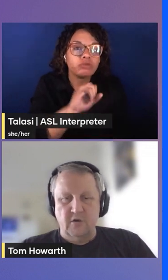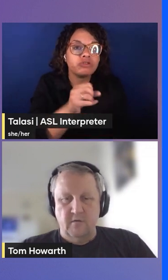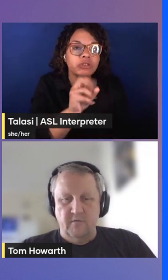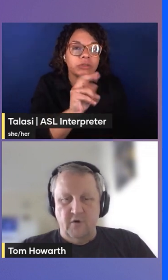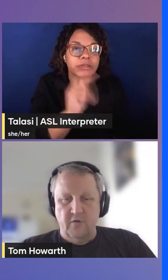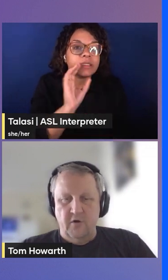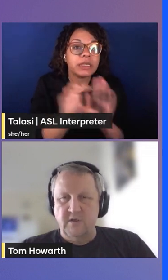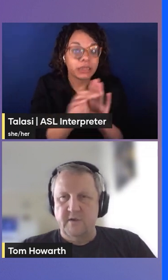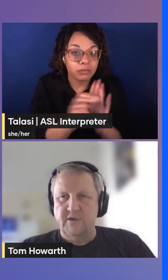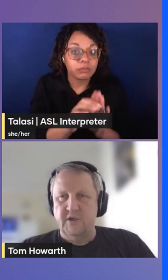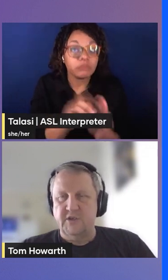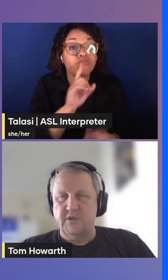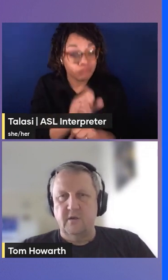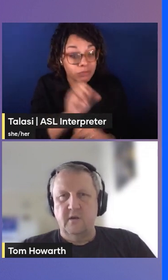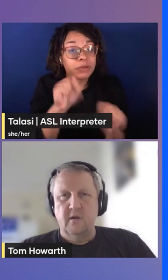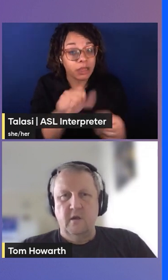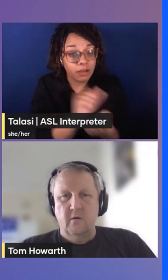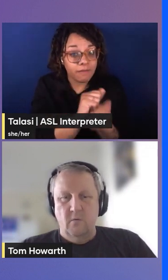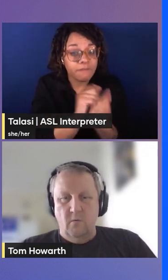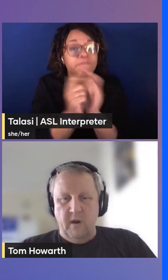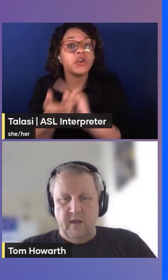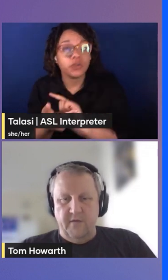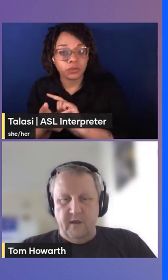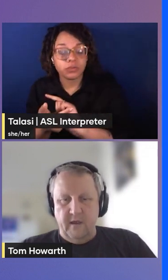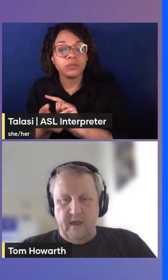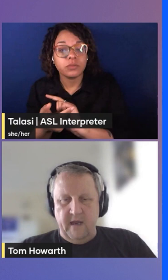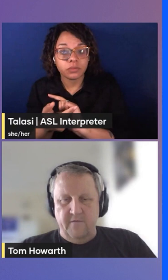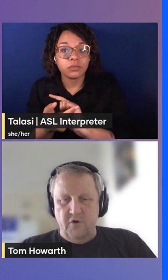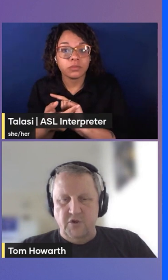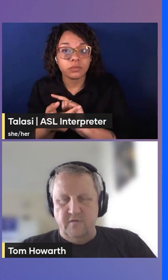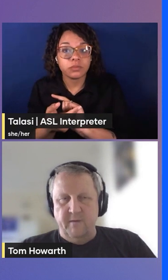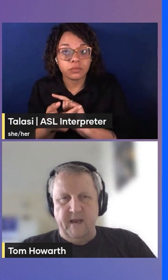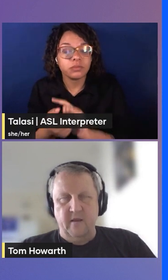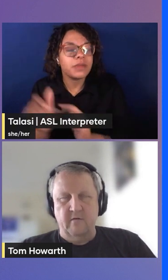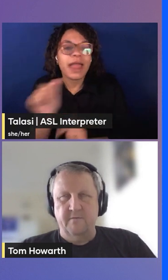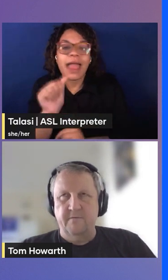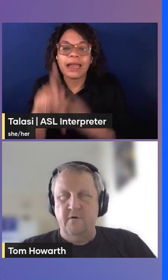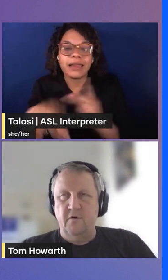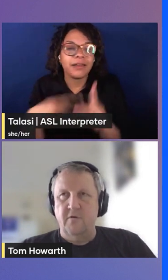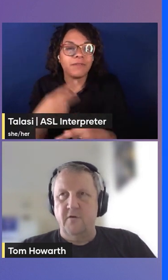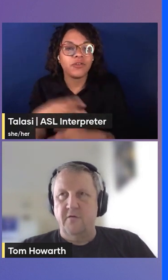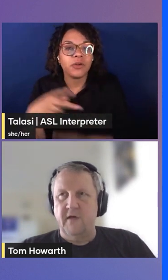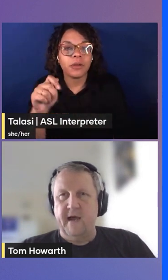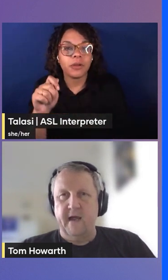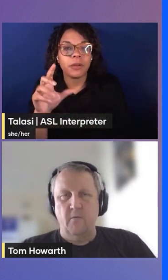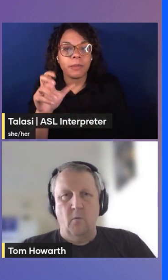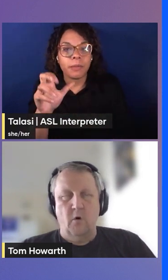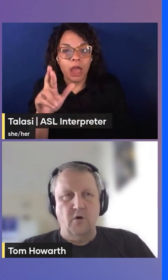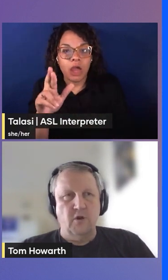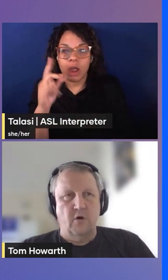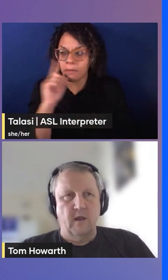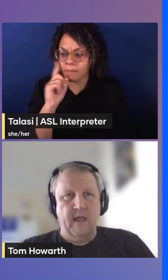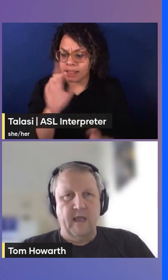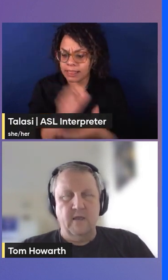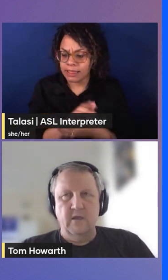actually convert those images with any version of Packer further than